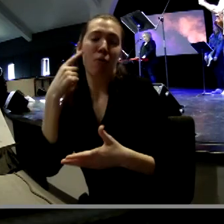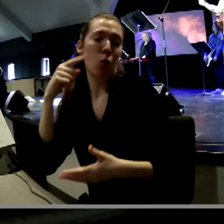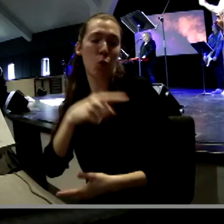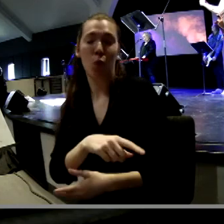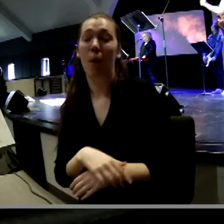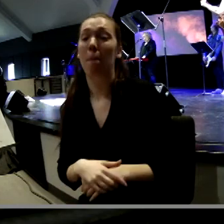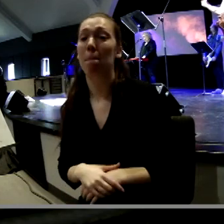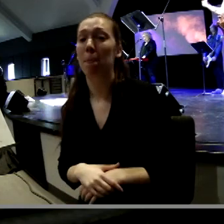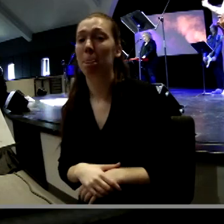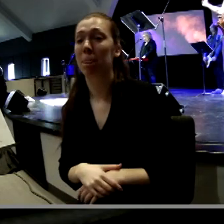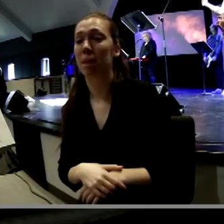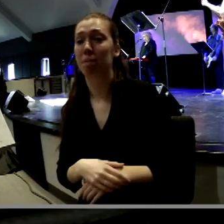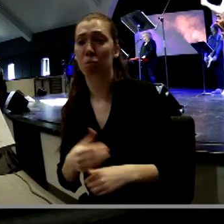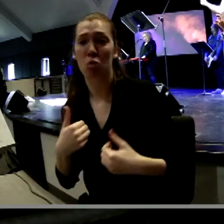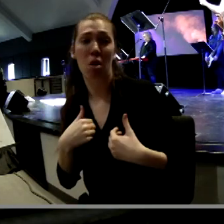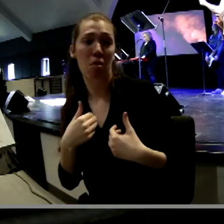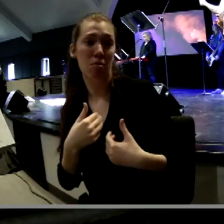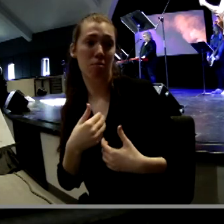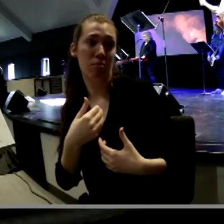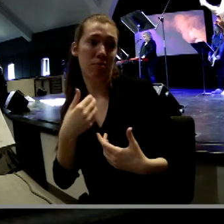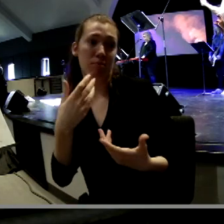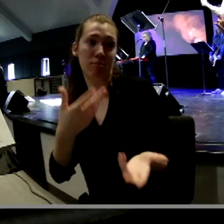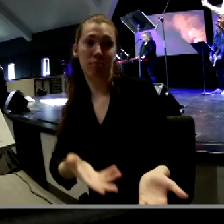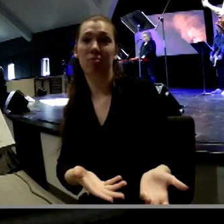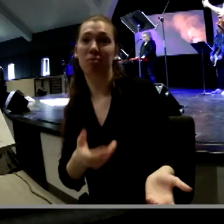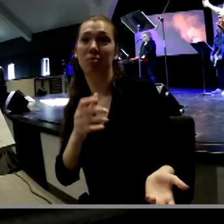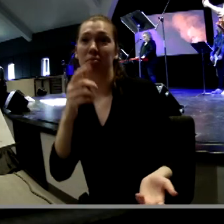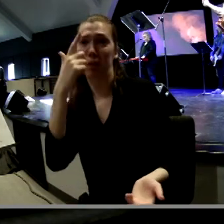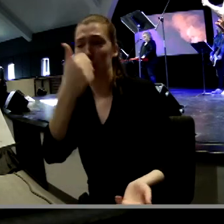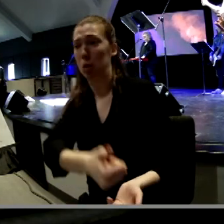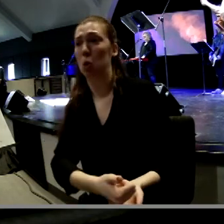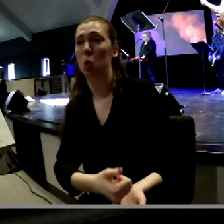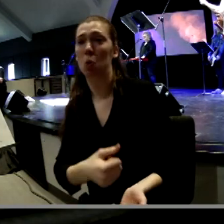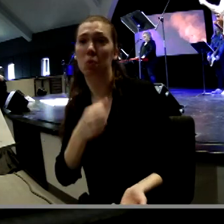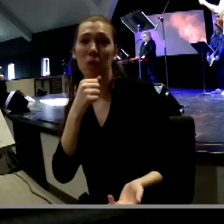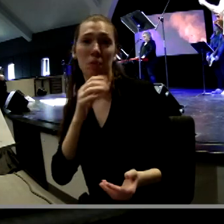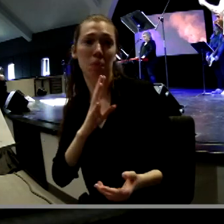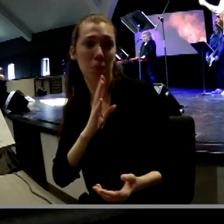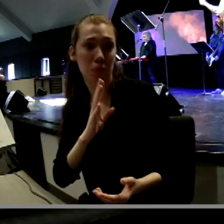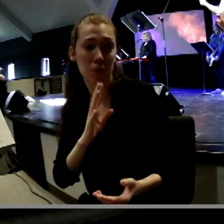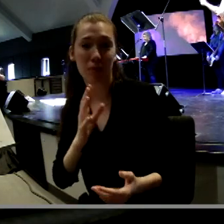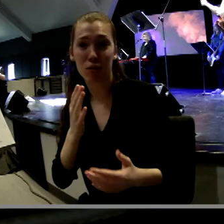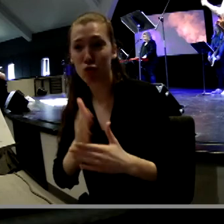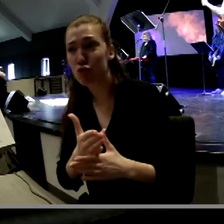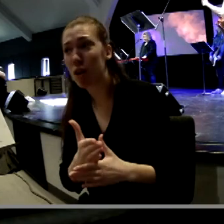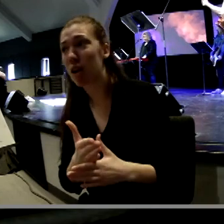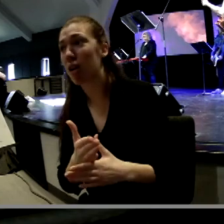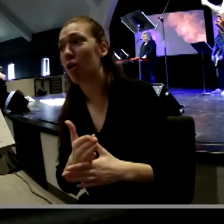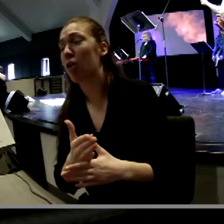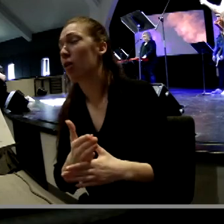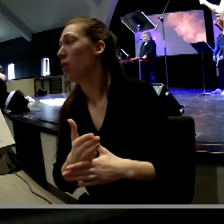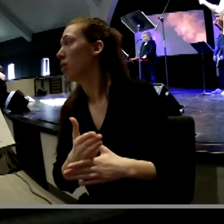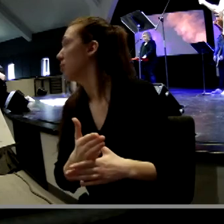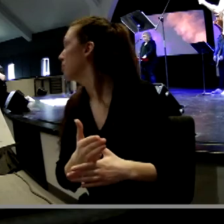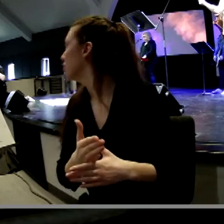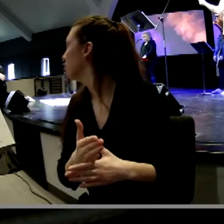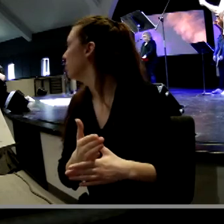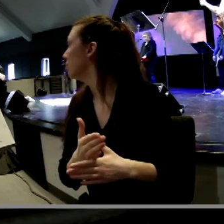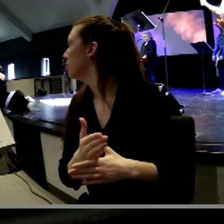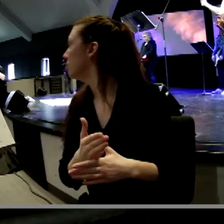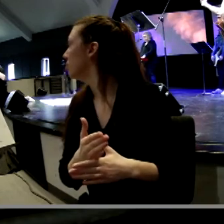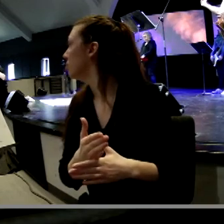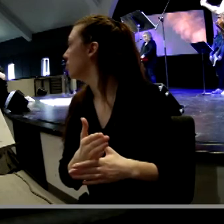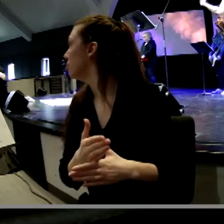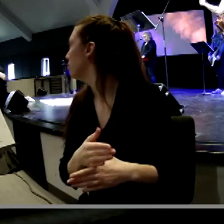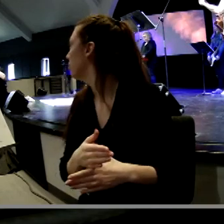You've got the floor for a few minutes, but I'm going to give you this microphone, and I want you just to share with that woman right